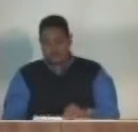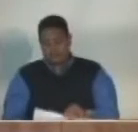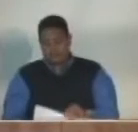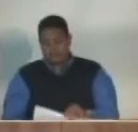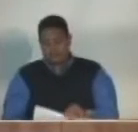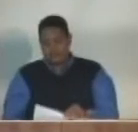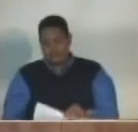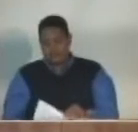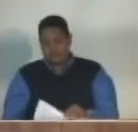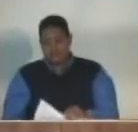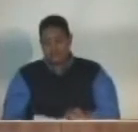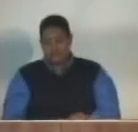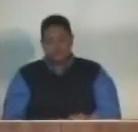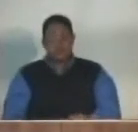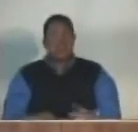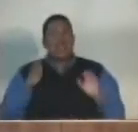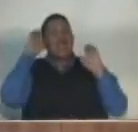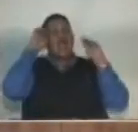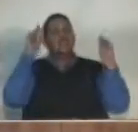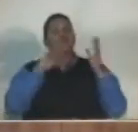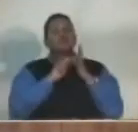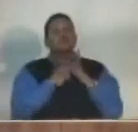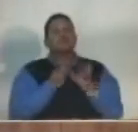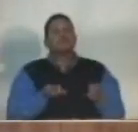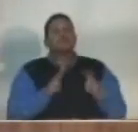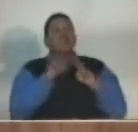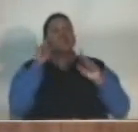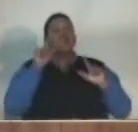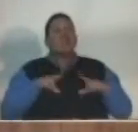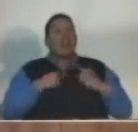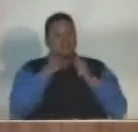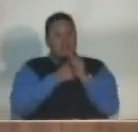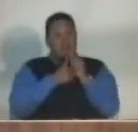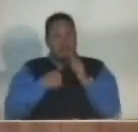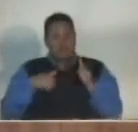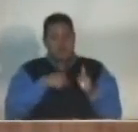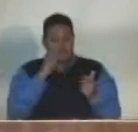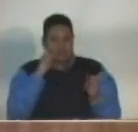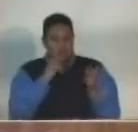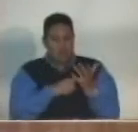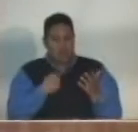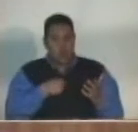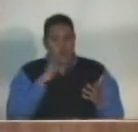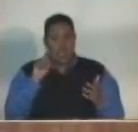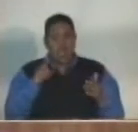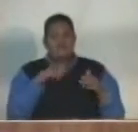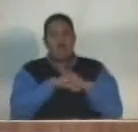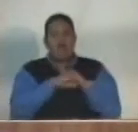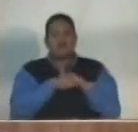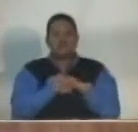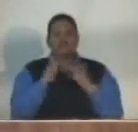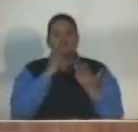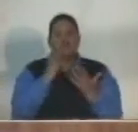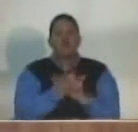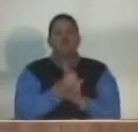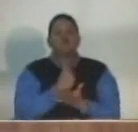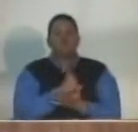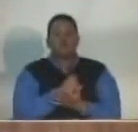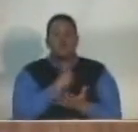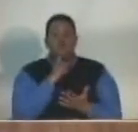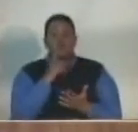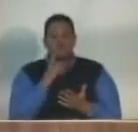Education is value for life, Mr. Speaker, and it is for each of us to recognize that we have to access the opportunities